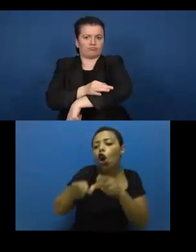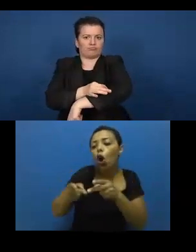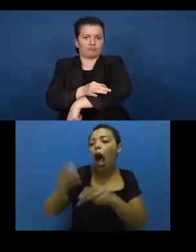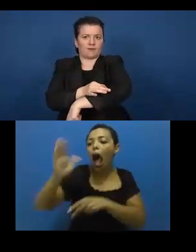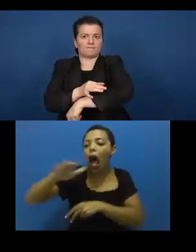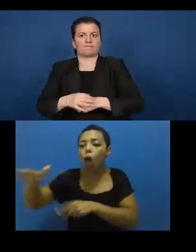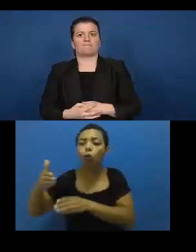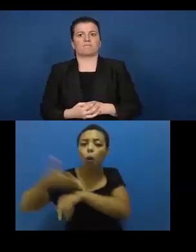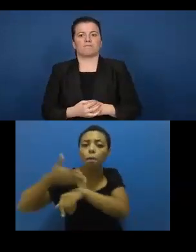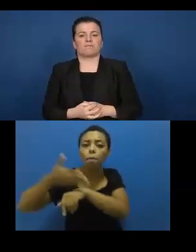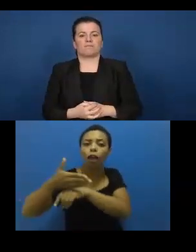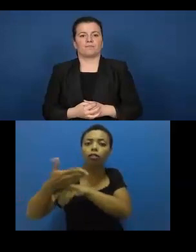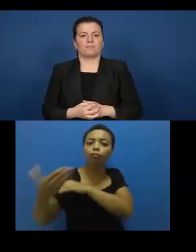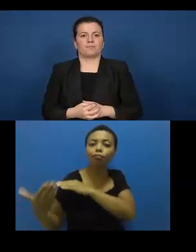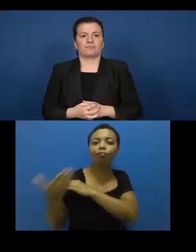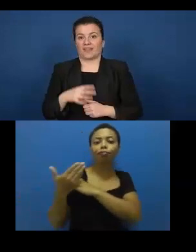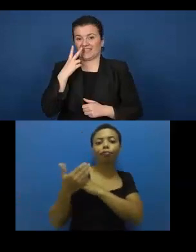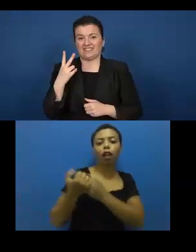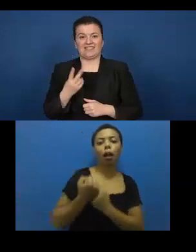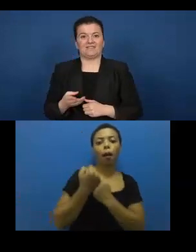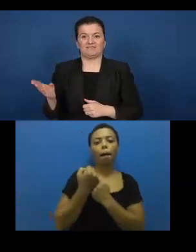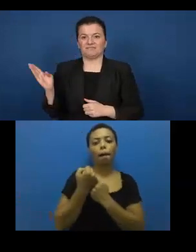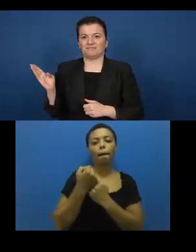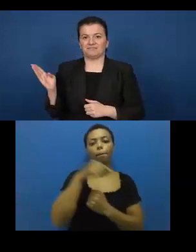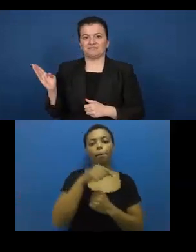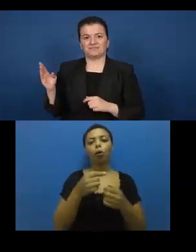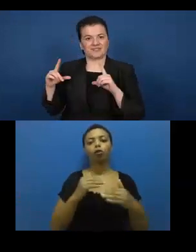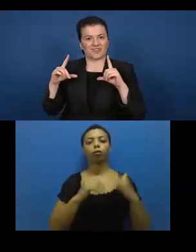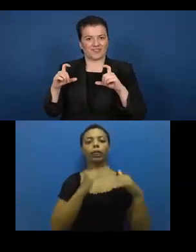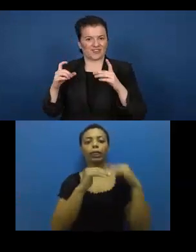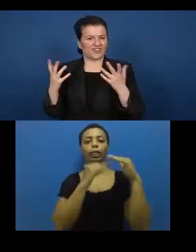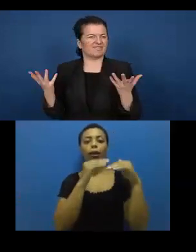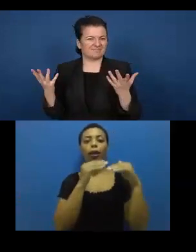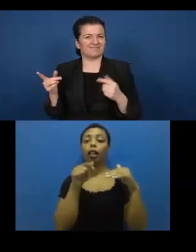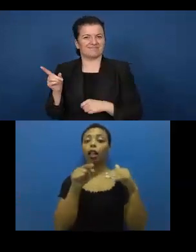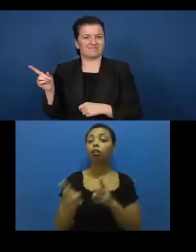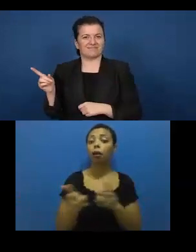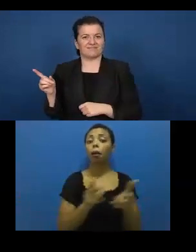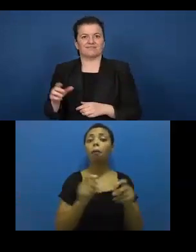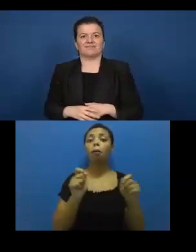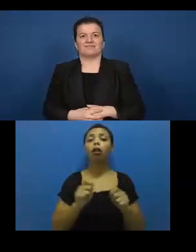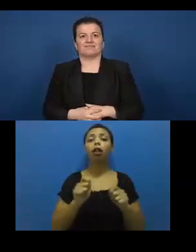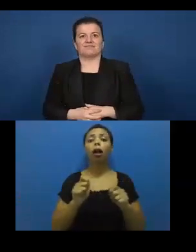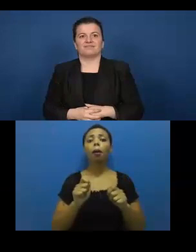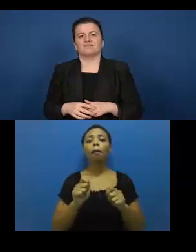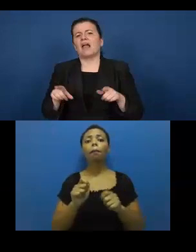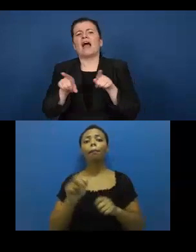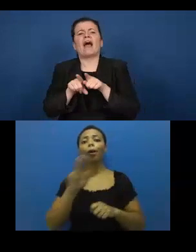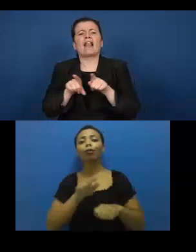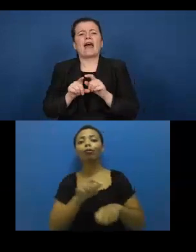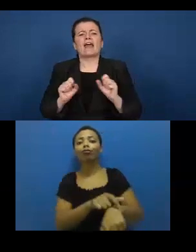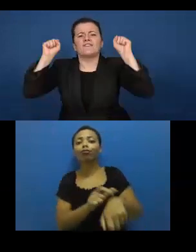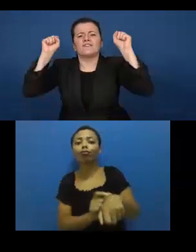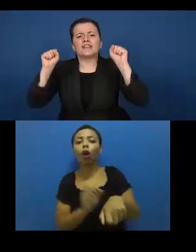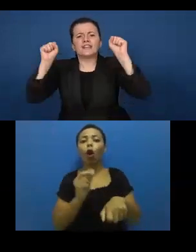showing a picture here of that. And this feels a bit similar to when you're wearing a smartwatch or a fitness bracelet that has a vibration